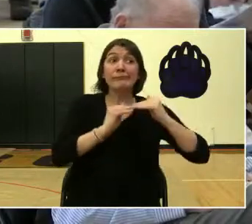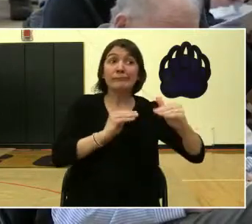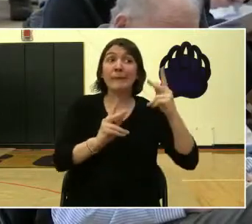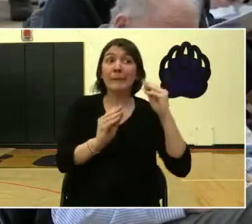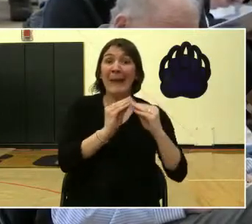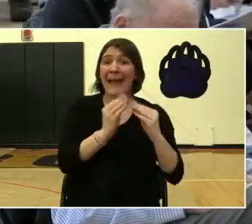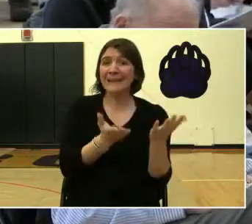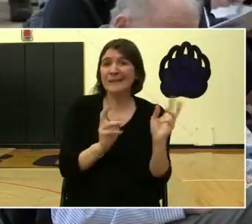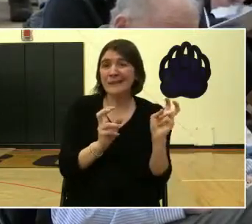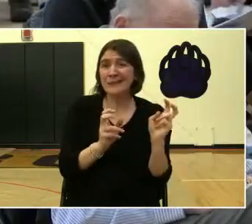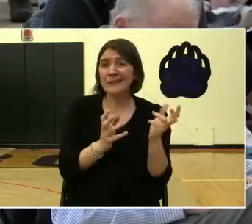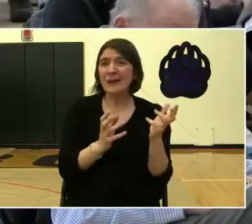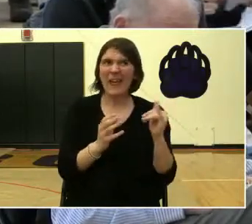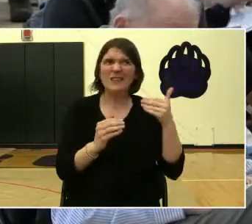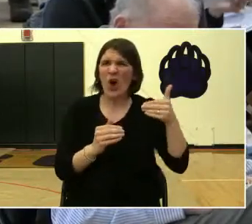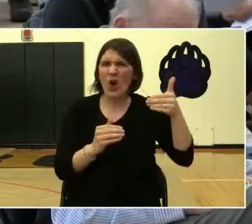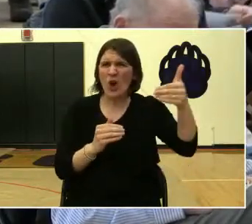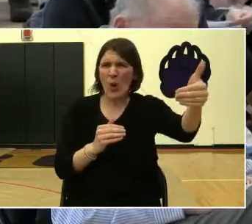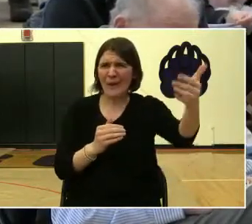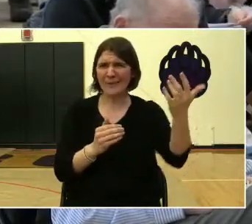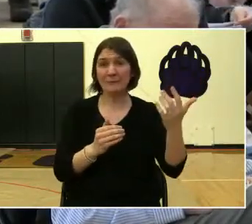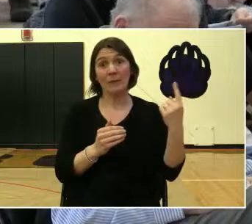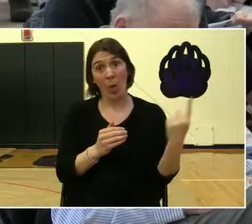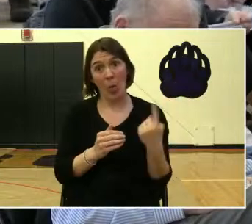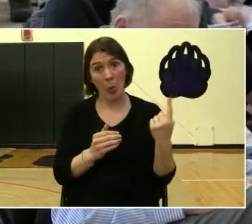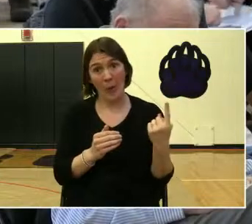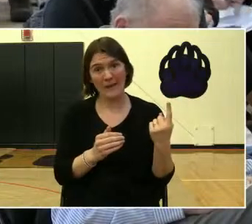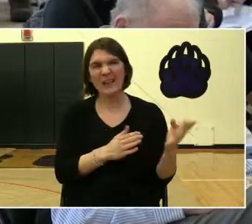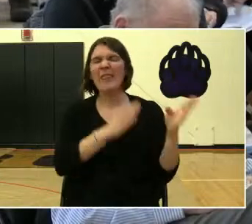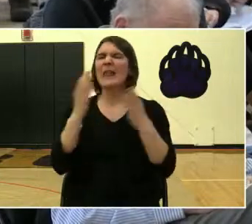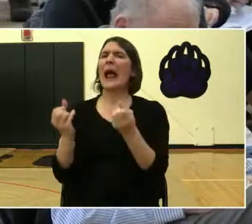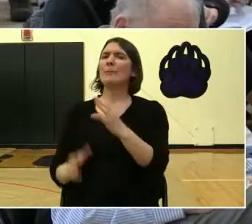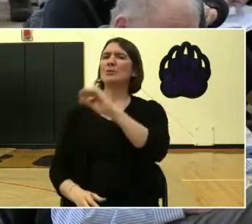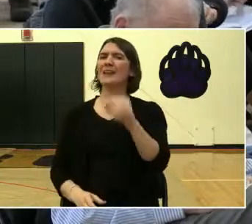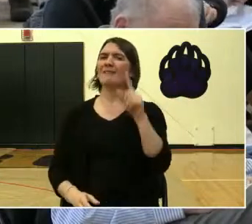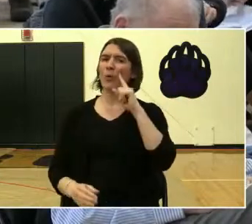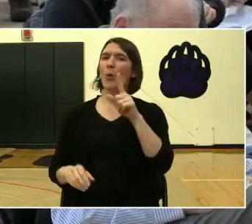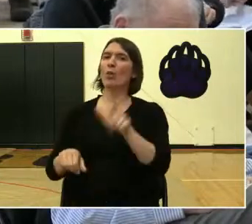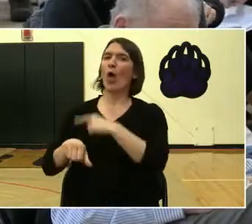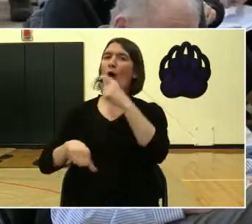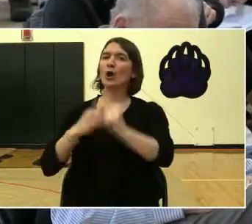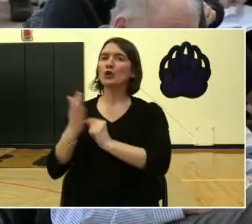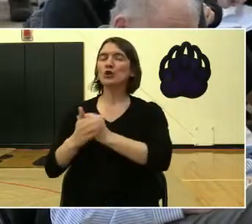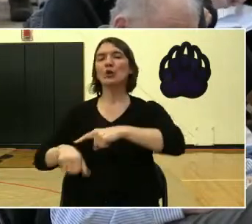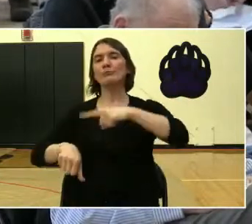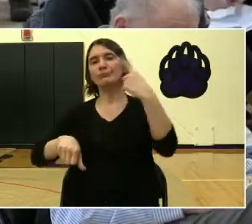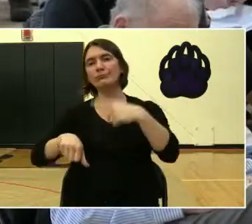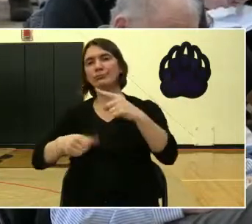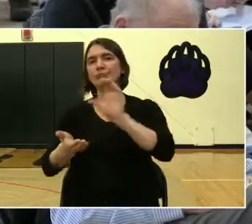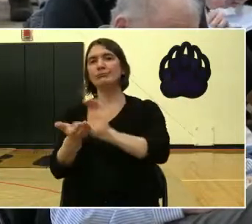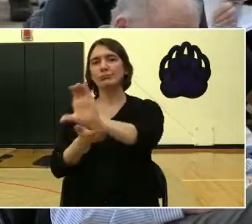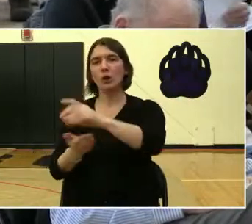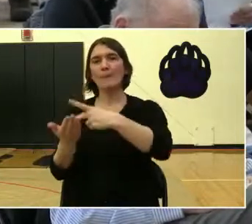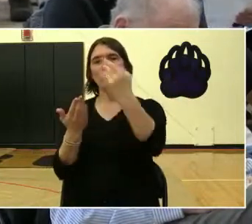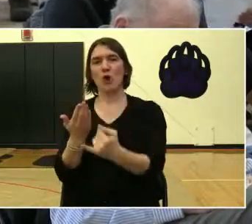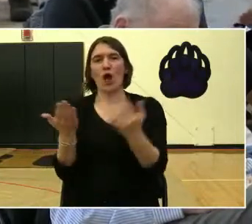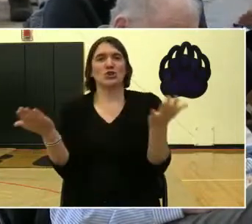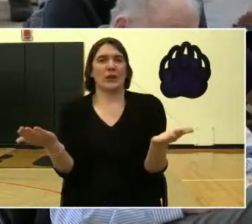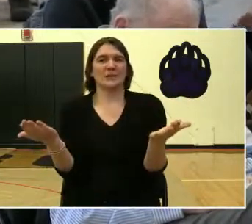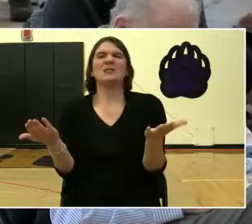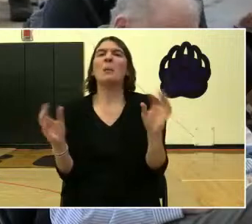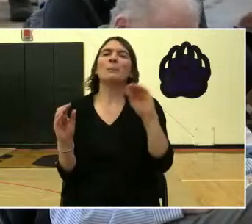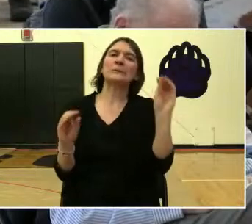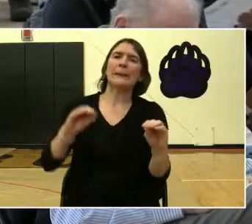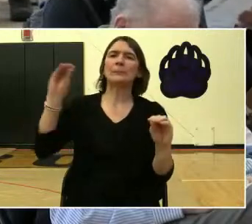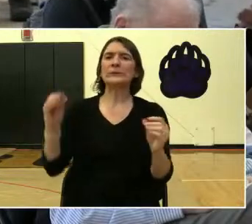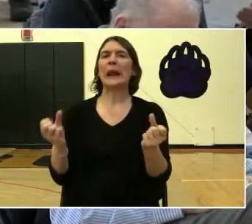maintenance is ongoing pressure and how much was for longer term Capital Improvements a rough